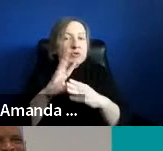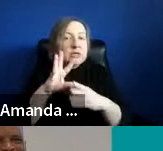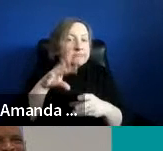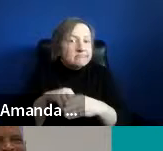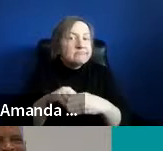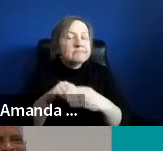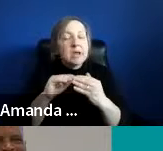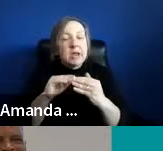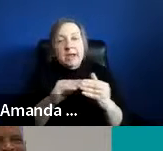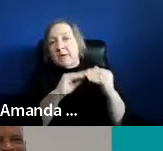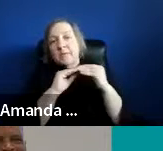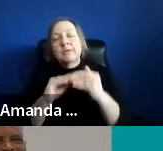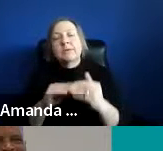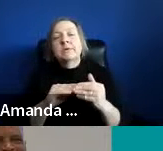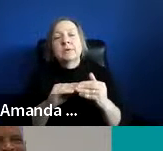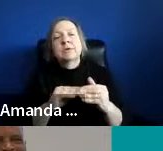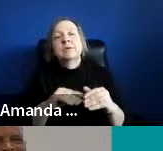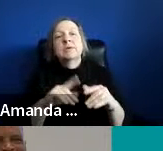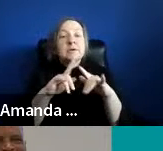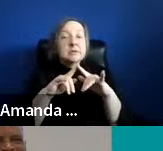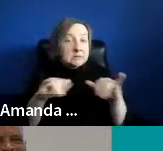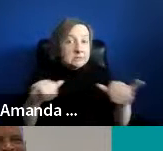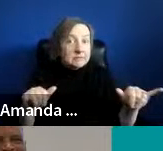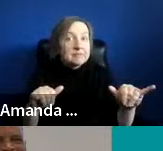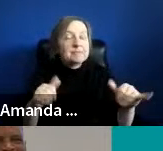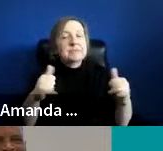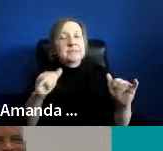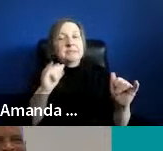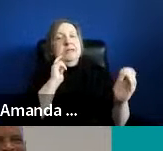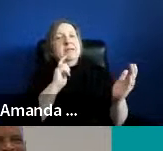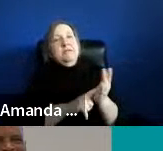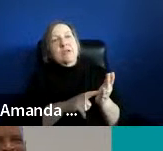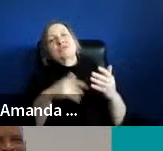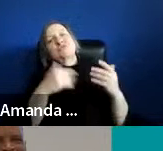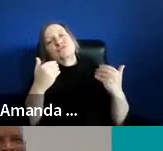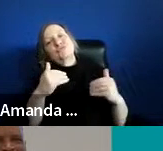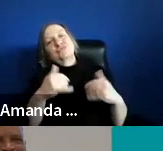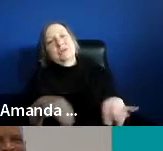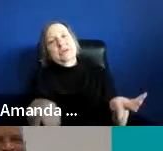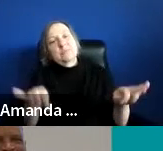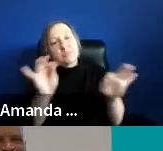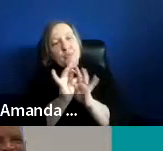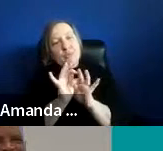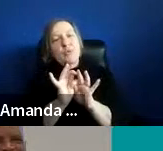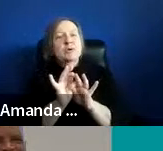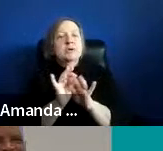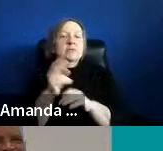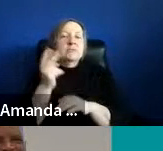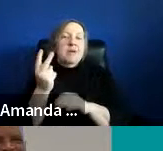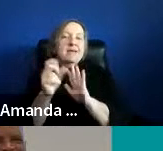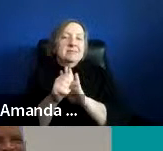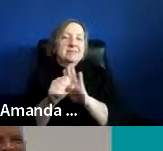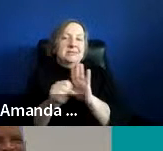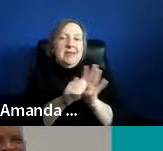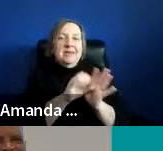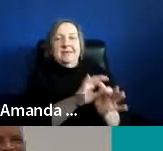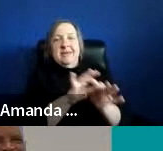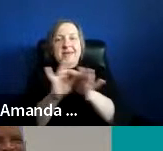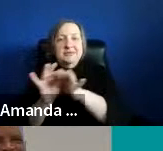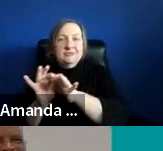equity. While also obviously still acknowledging that this is an important, bi-state connection and bridge,